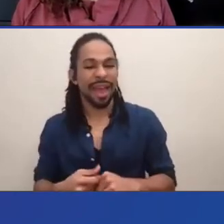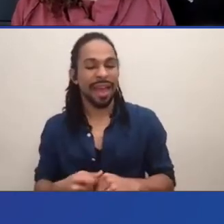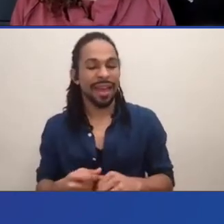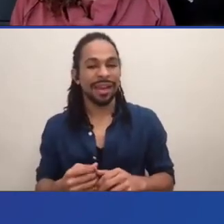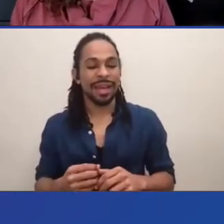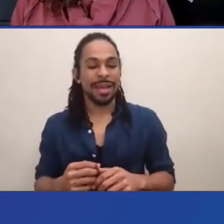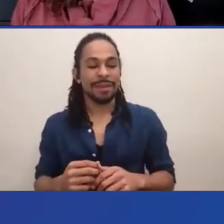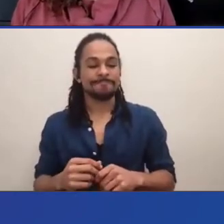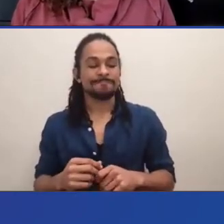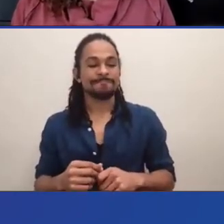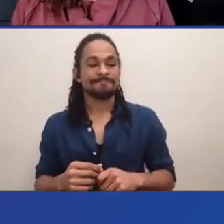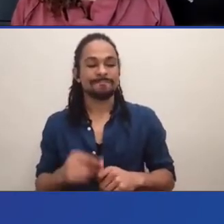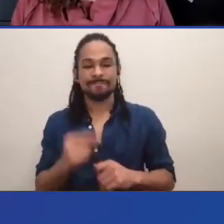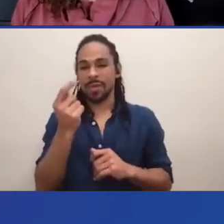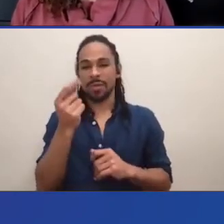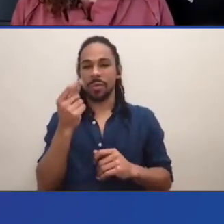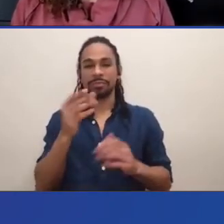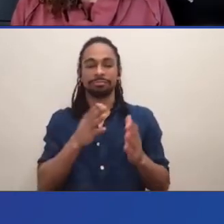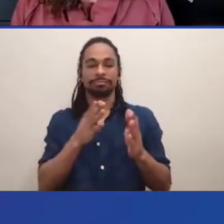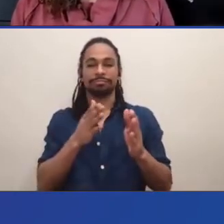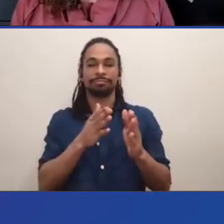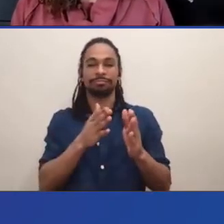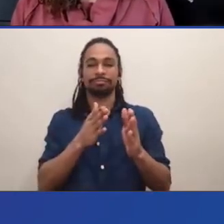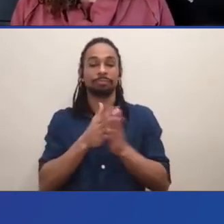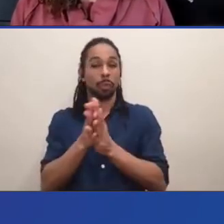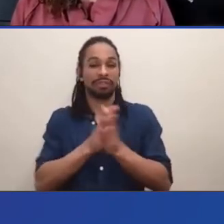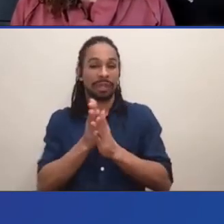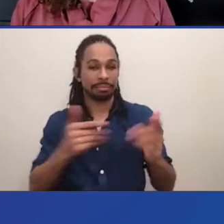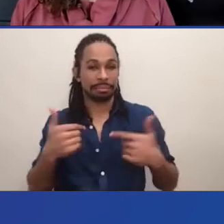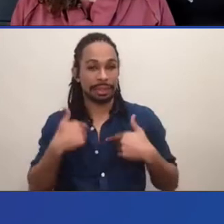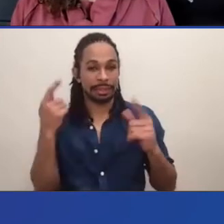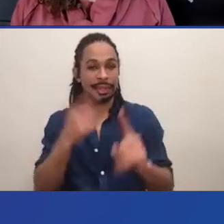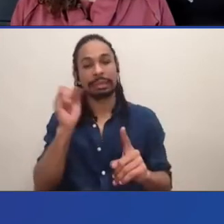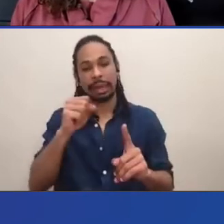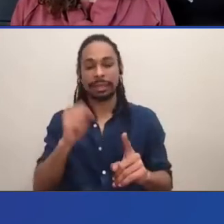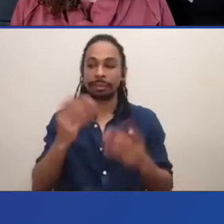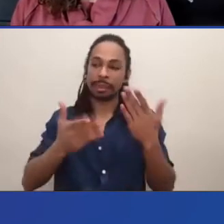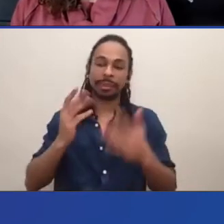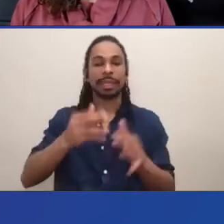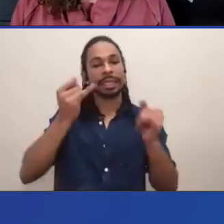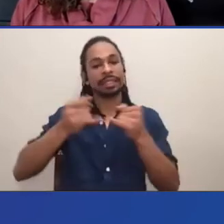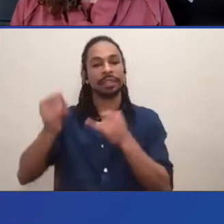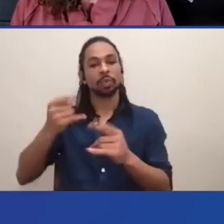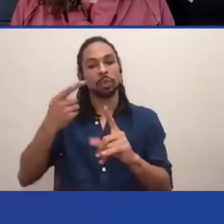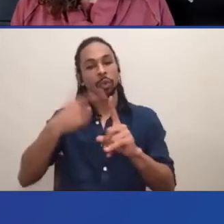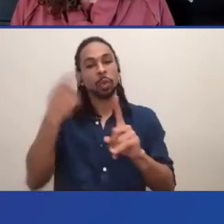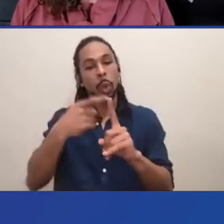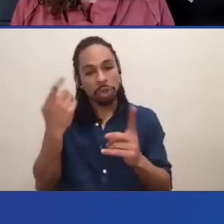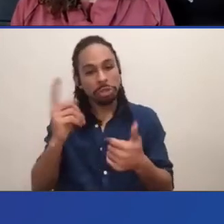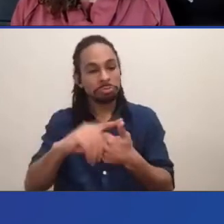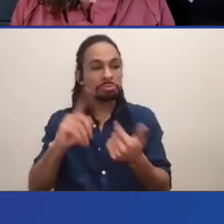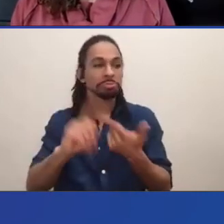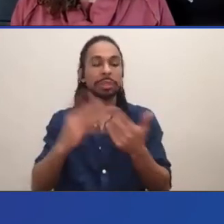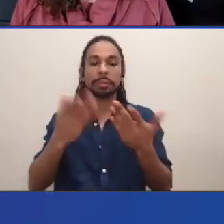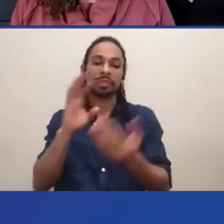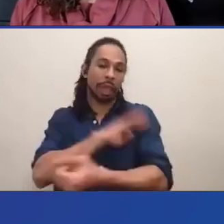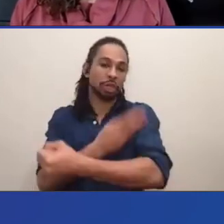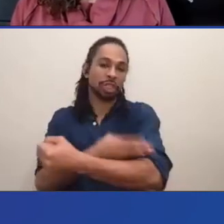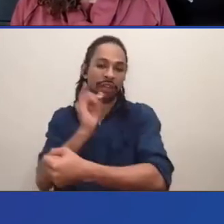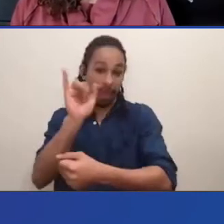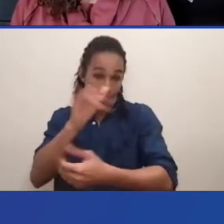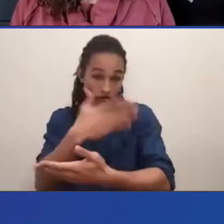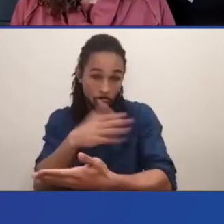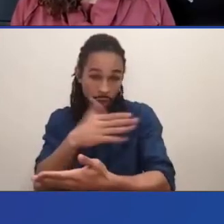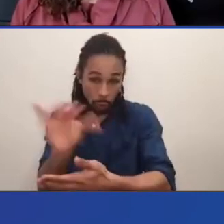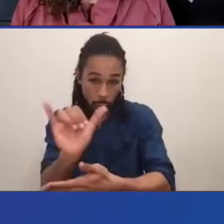what kind of drove me to it. Yes, may have been an individual source, and maybe had been in, like the energy of this music, but it's